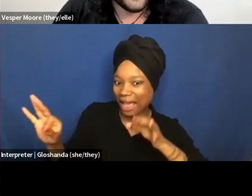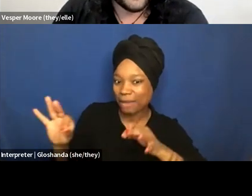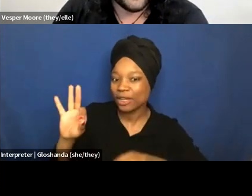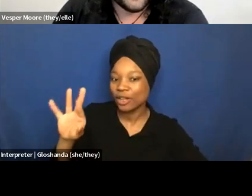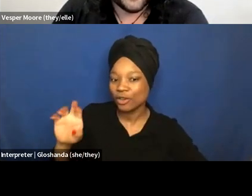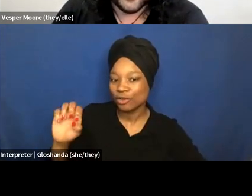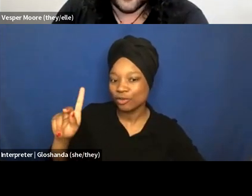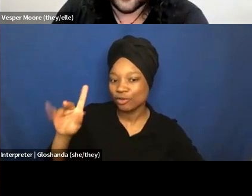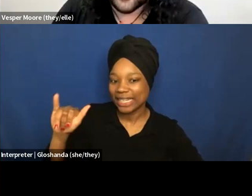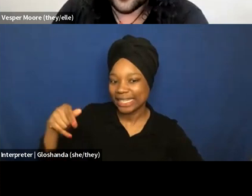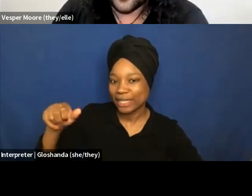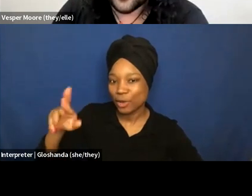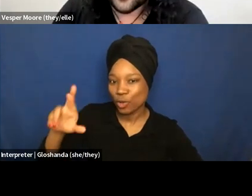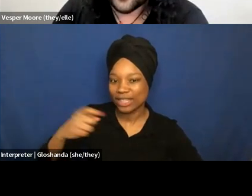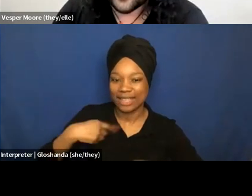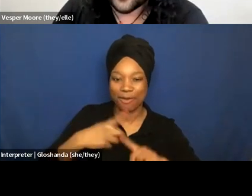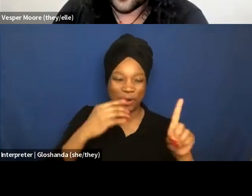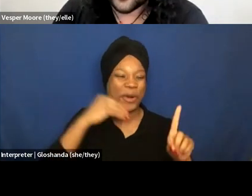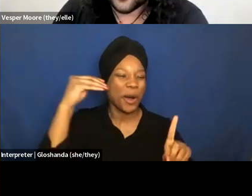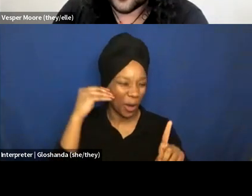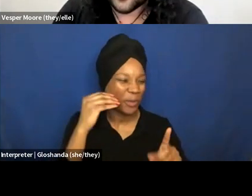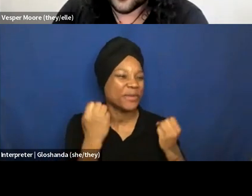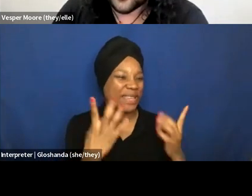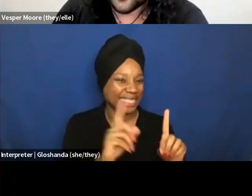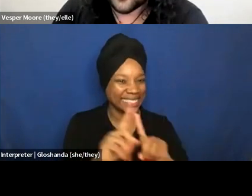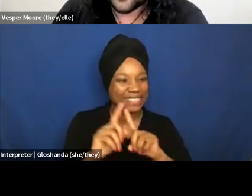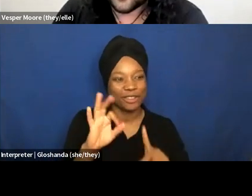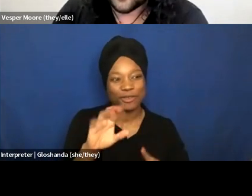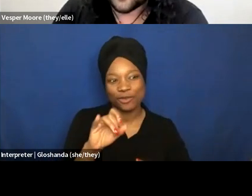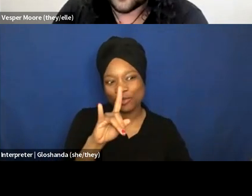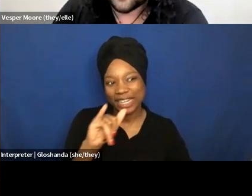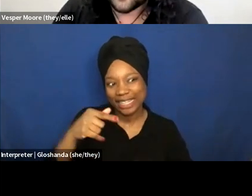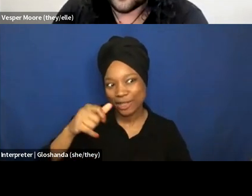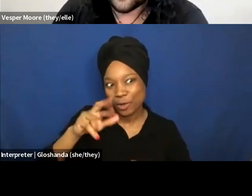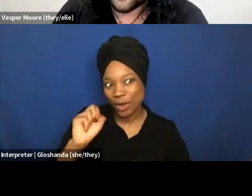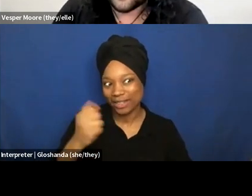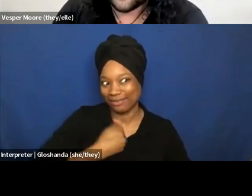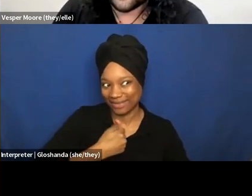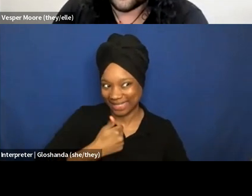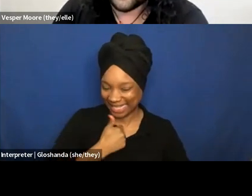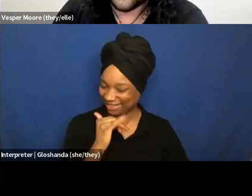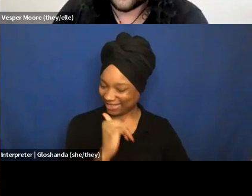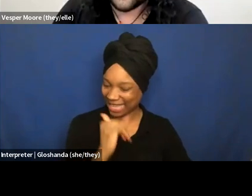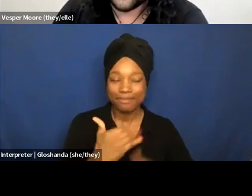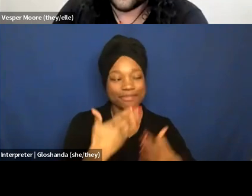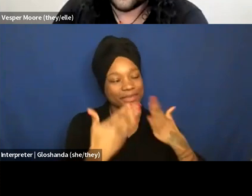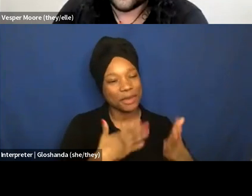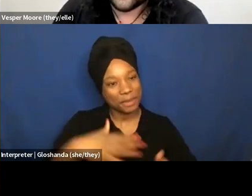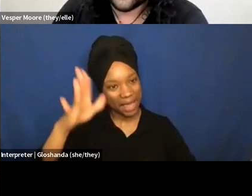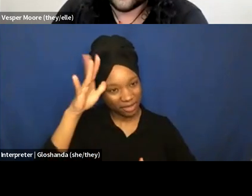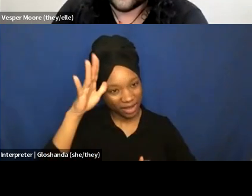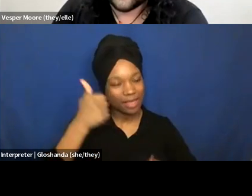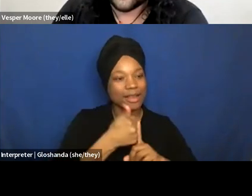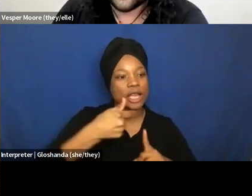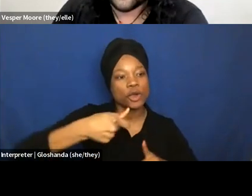am one myself. And so I'm so thankful for my father, who is a pastor and also a queer